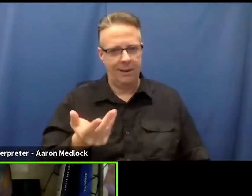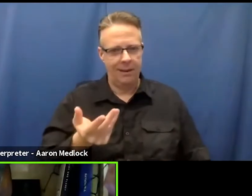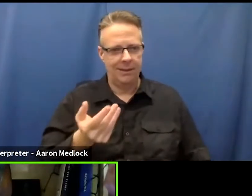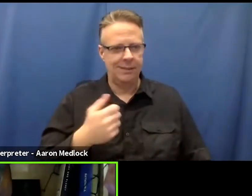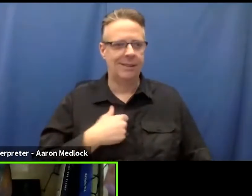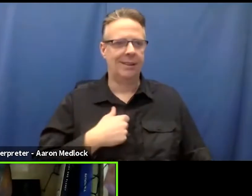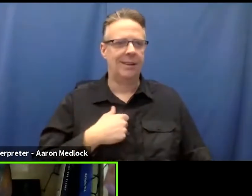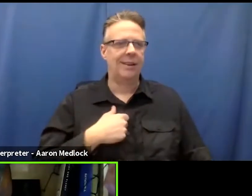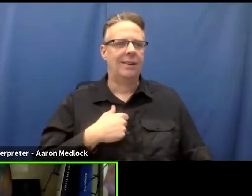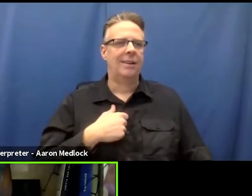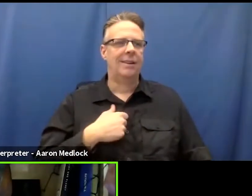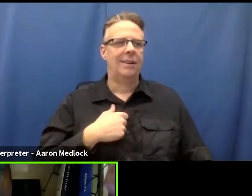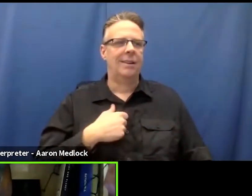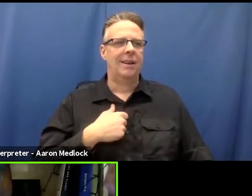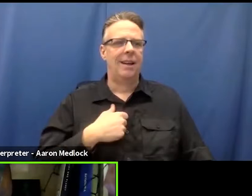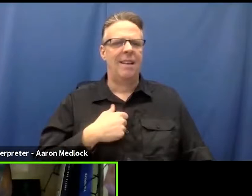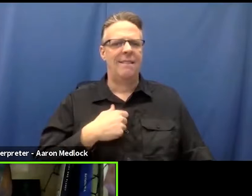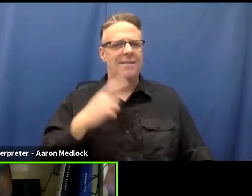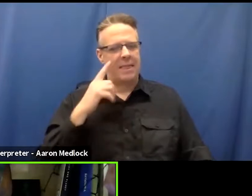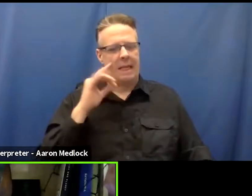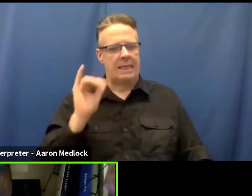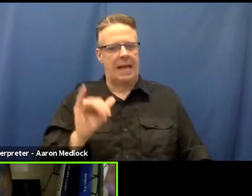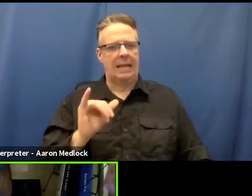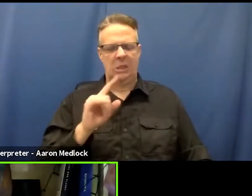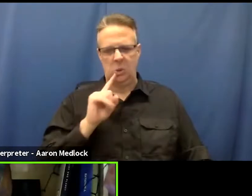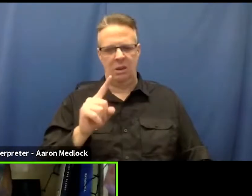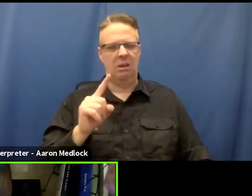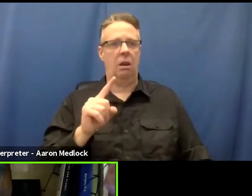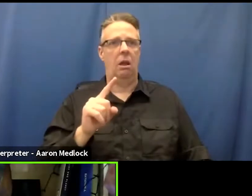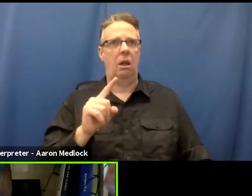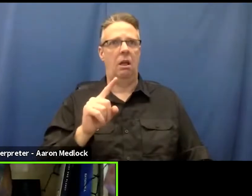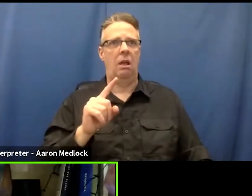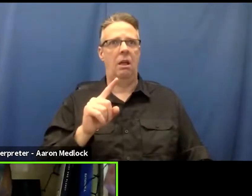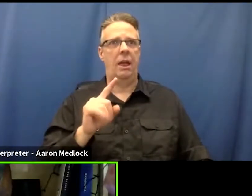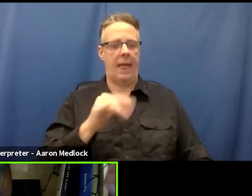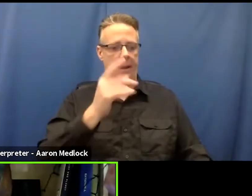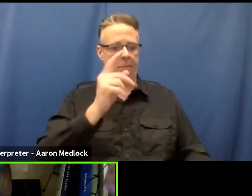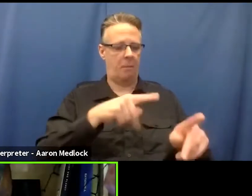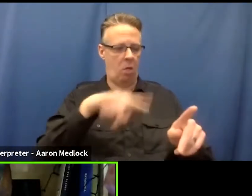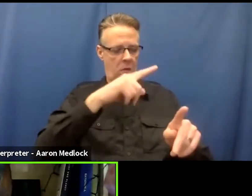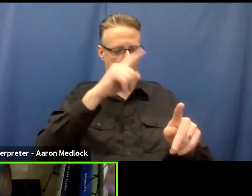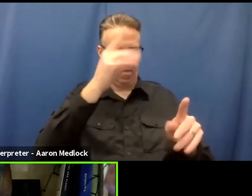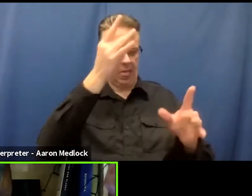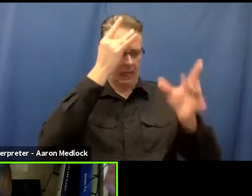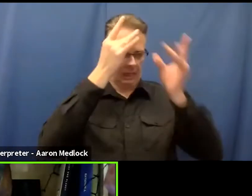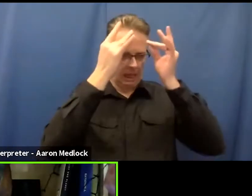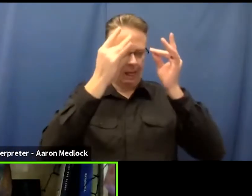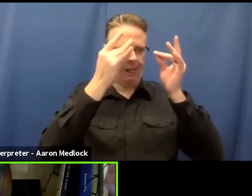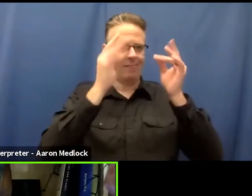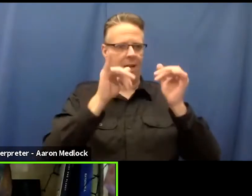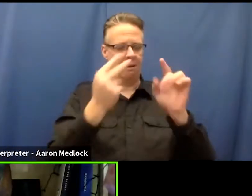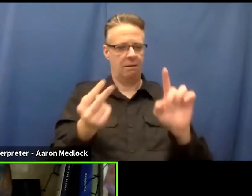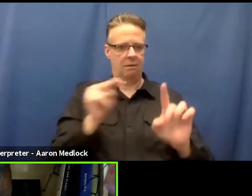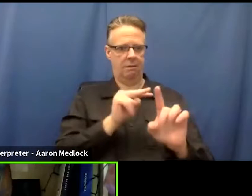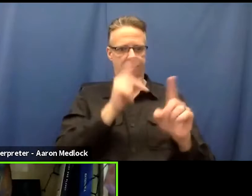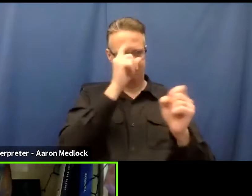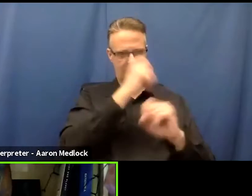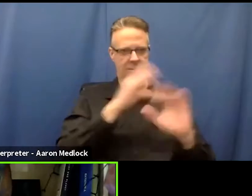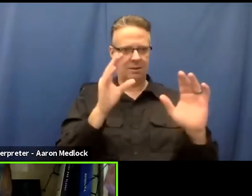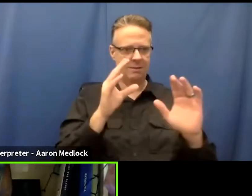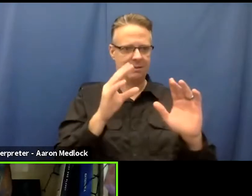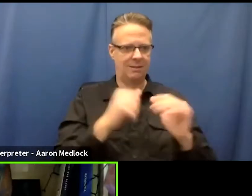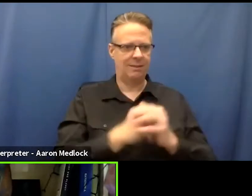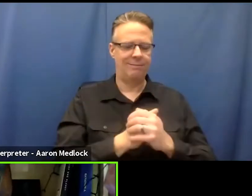So I think for me, that has really fed into these ideas of, it's not just about whether